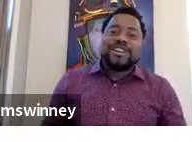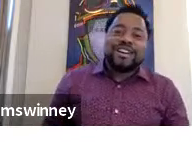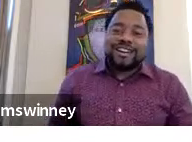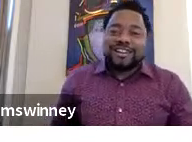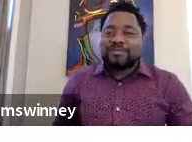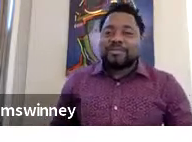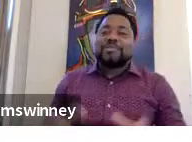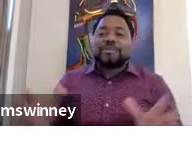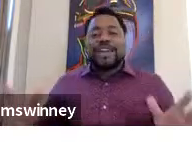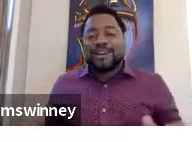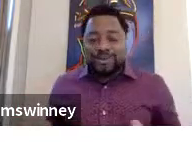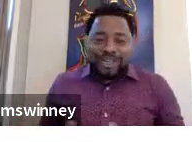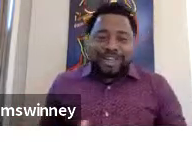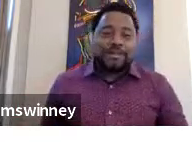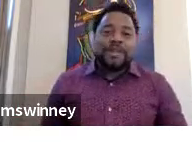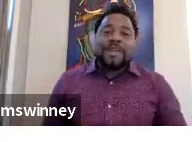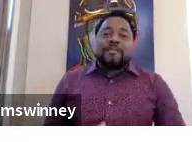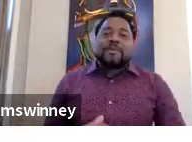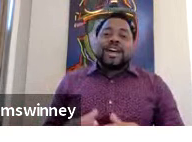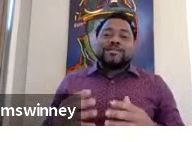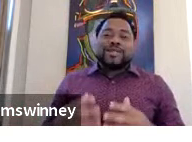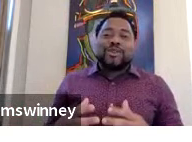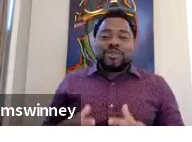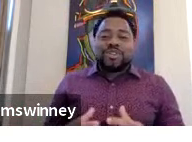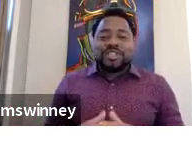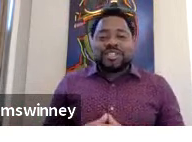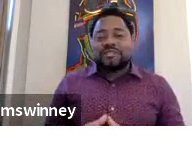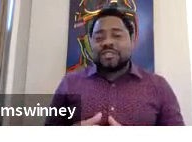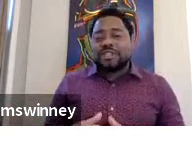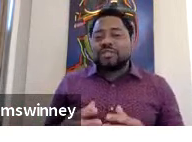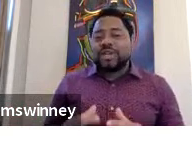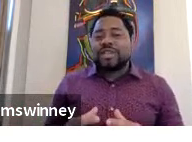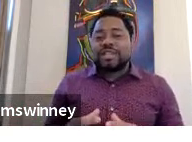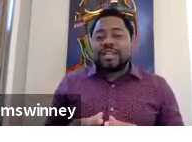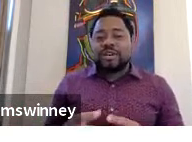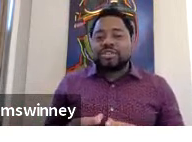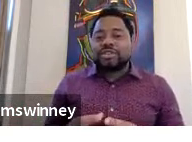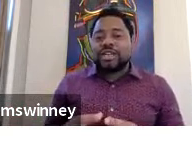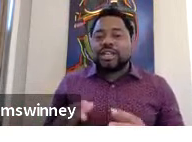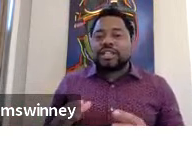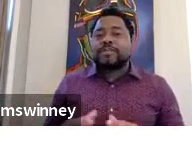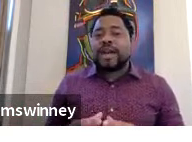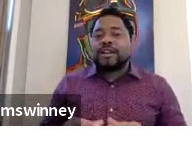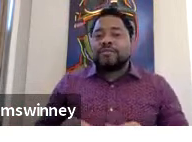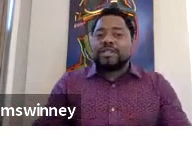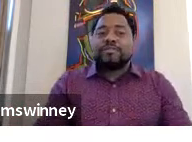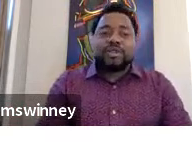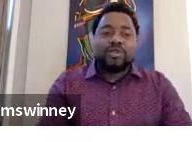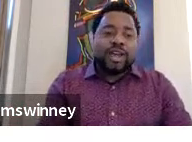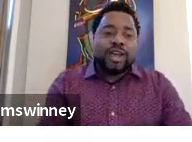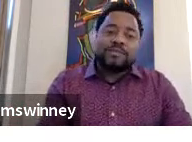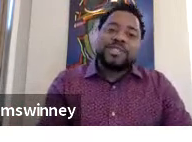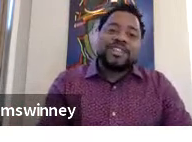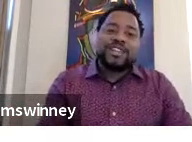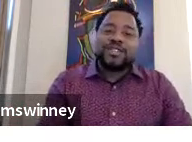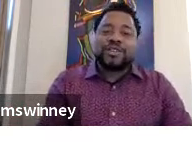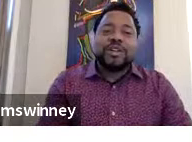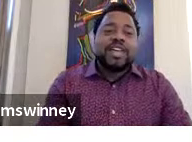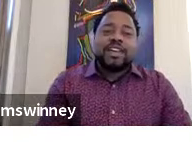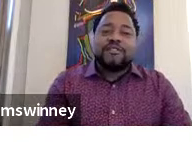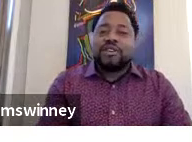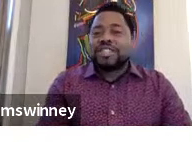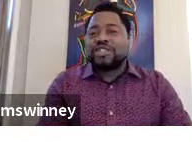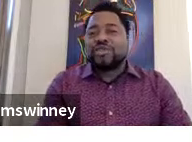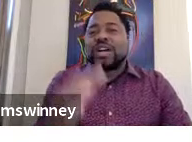you probably how old I am. But I am so appreciative of just the way that they nurtured and inspired me to be who I am today.